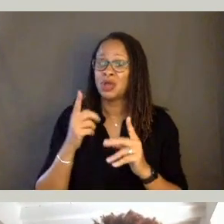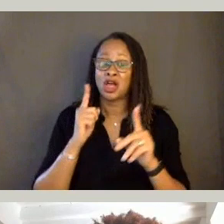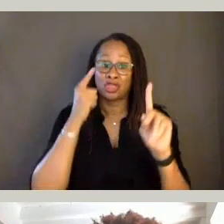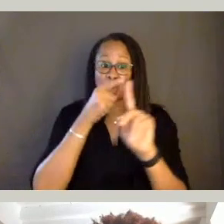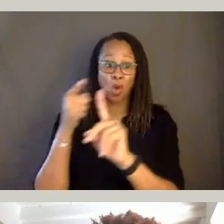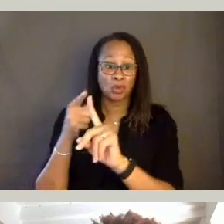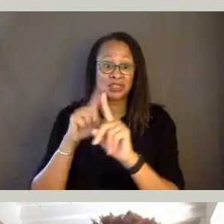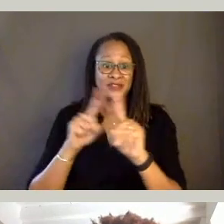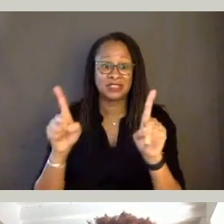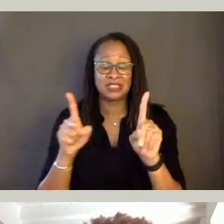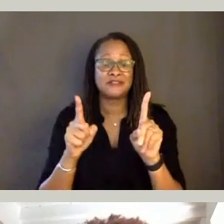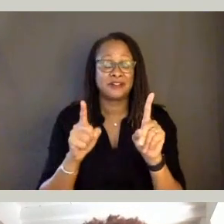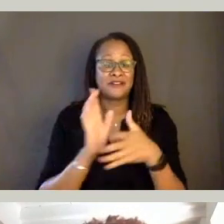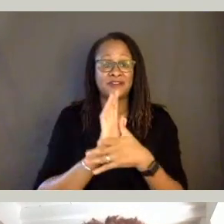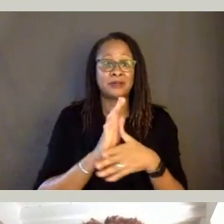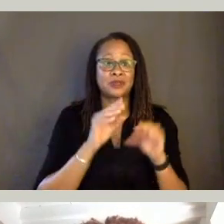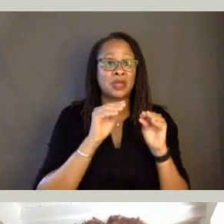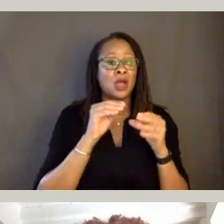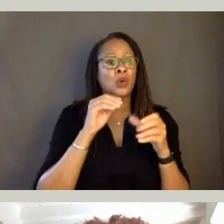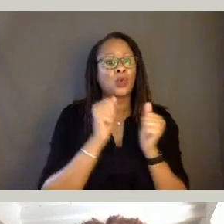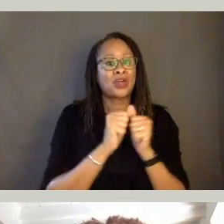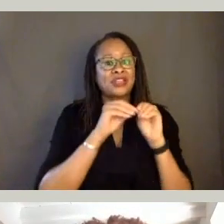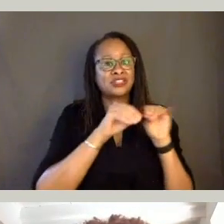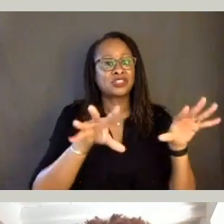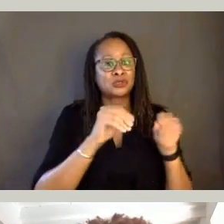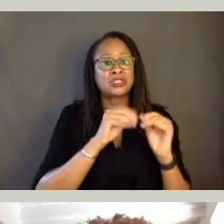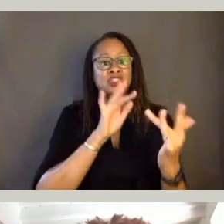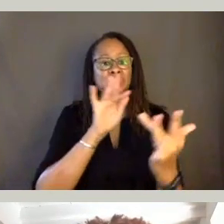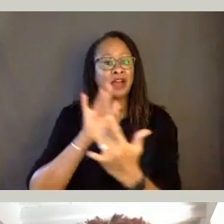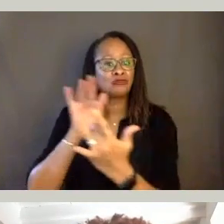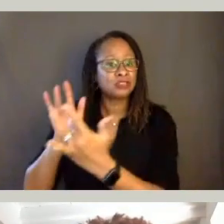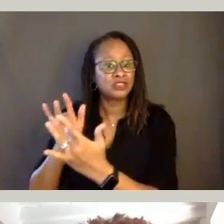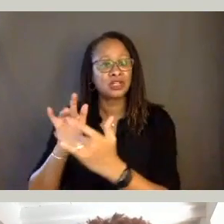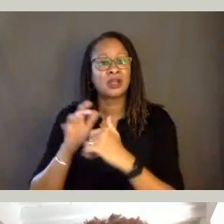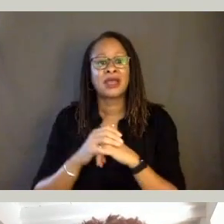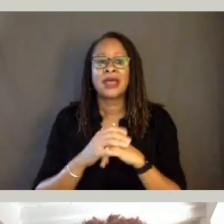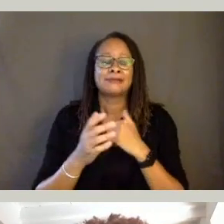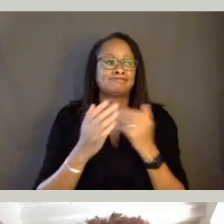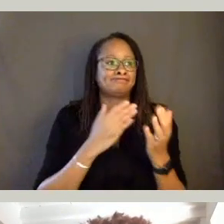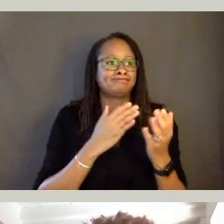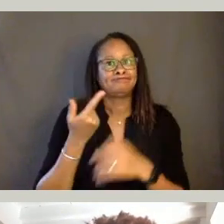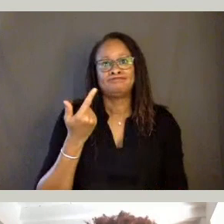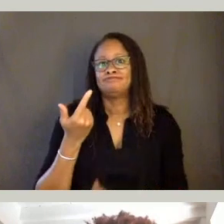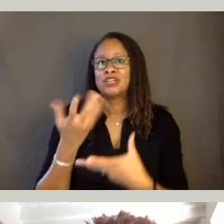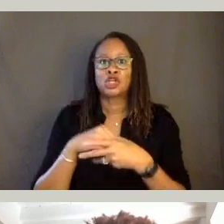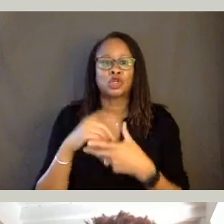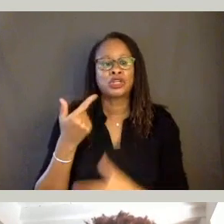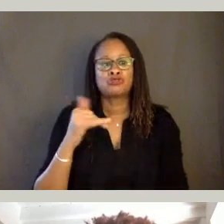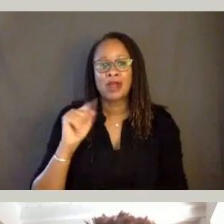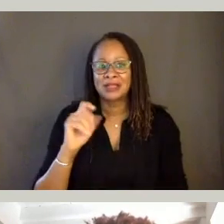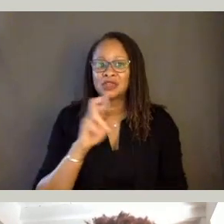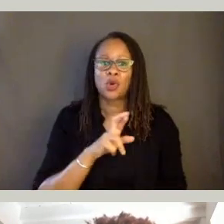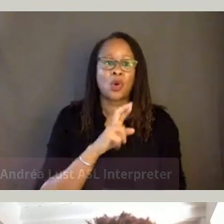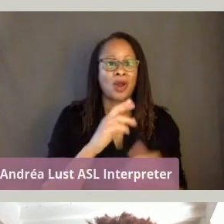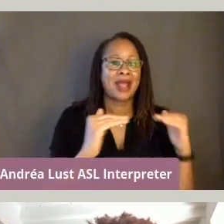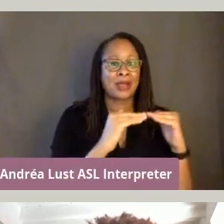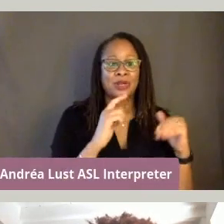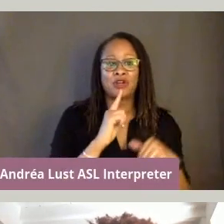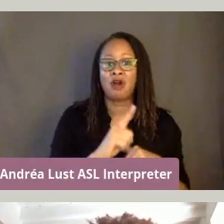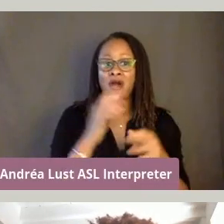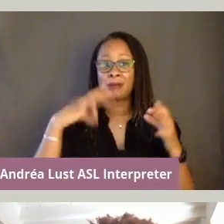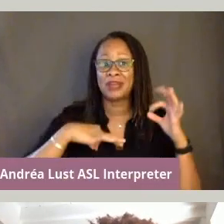terms of distribution and outreach might impact whether grants or equity are beneficial?